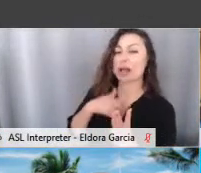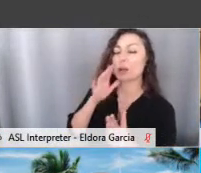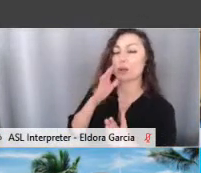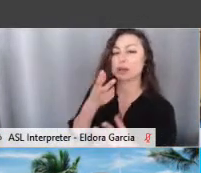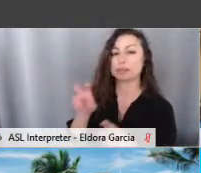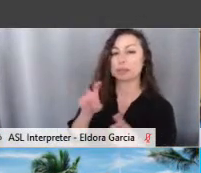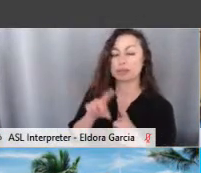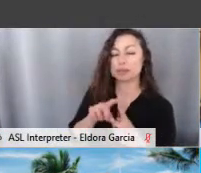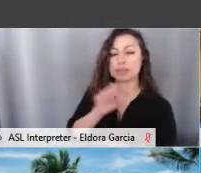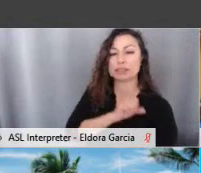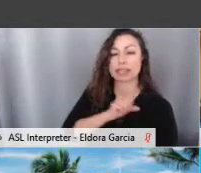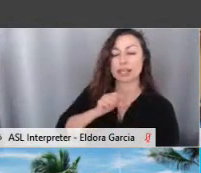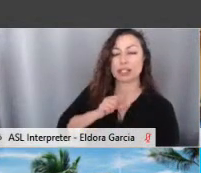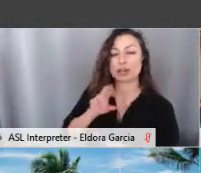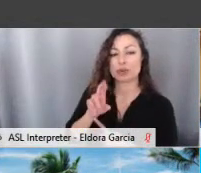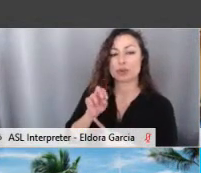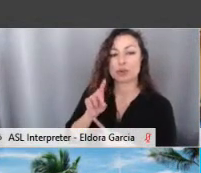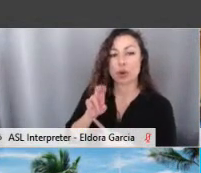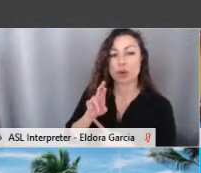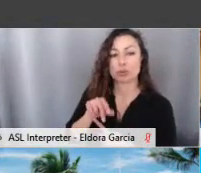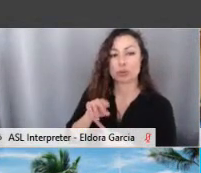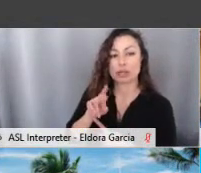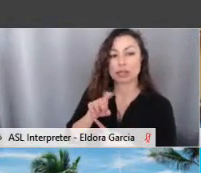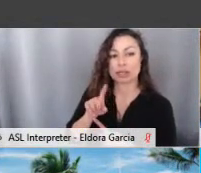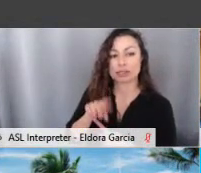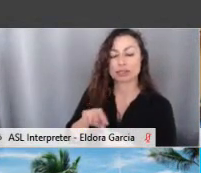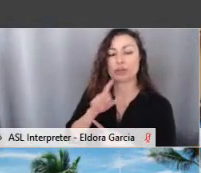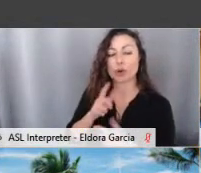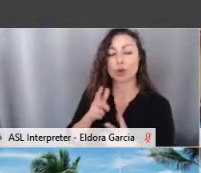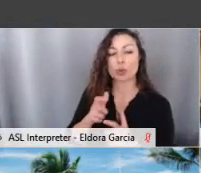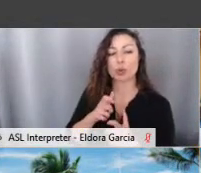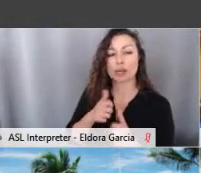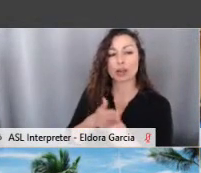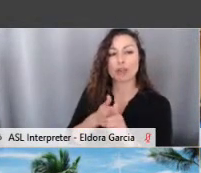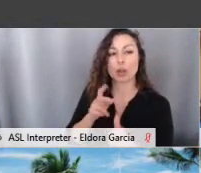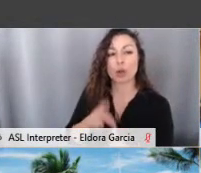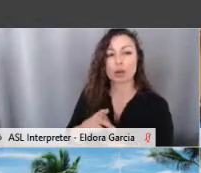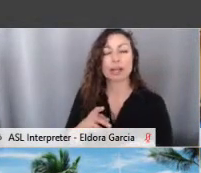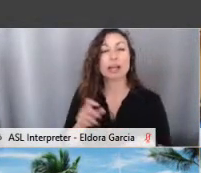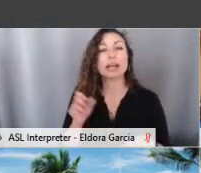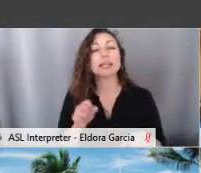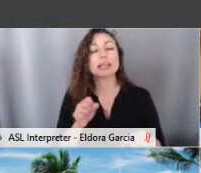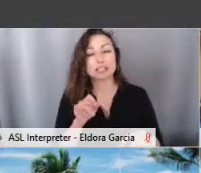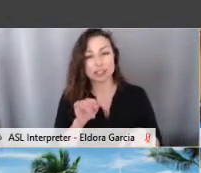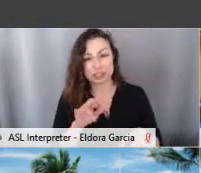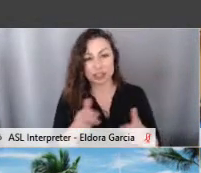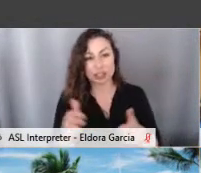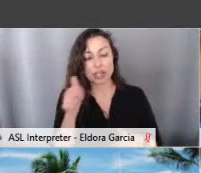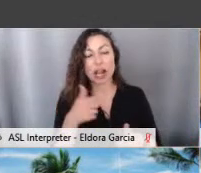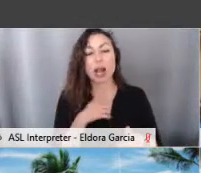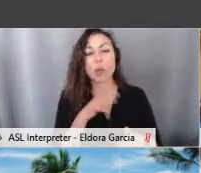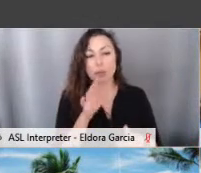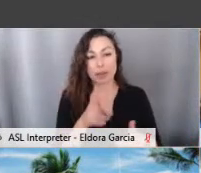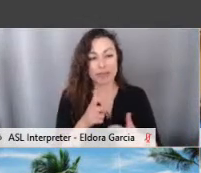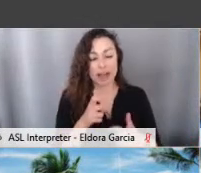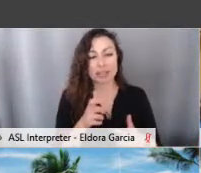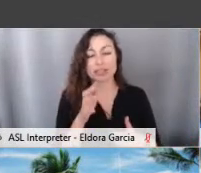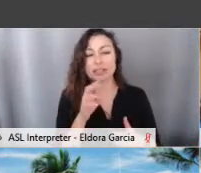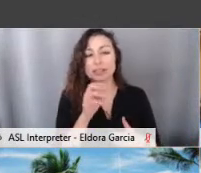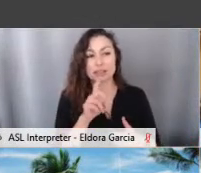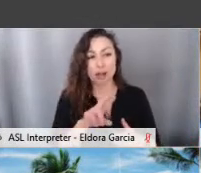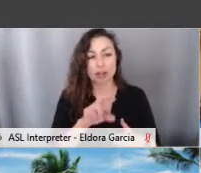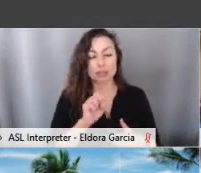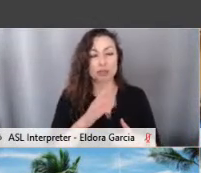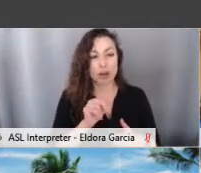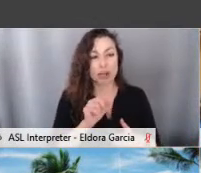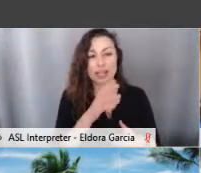to Senator Rodriguez for a quick follow-up question. Thank you, Mr. Chairman. I will be fast, and thank you, Dr. Strace and Nicole and all your